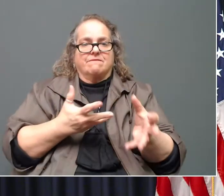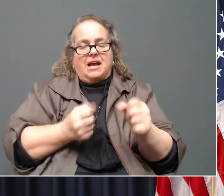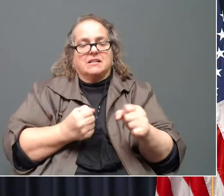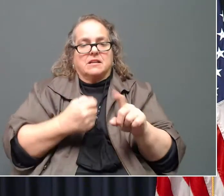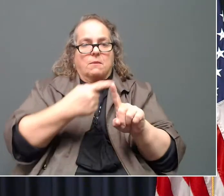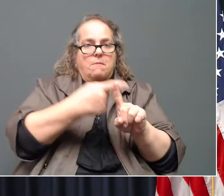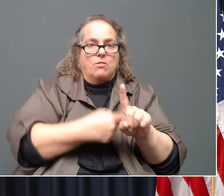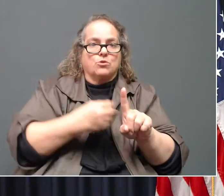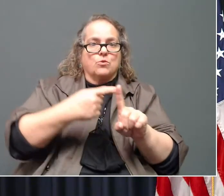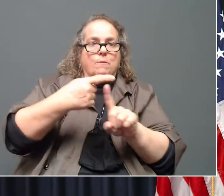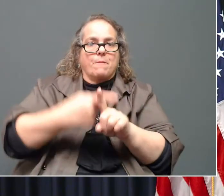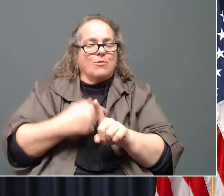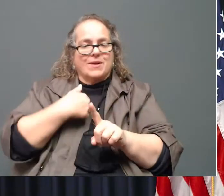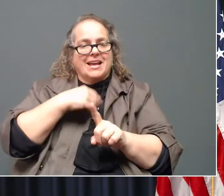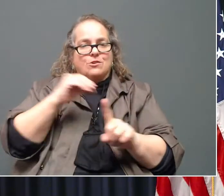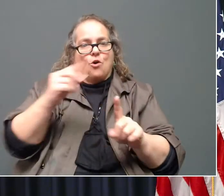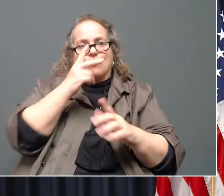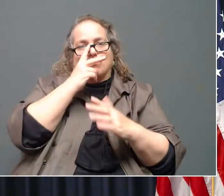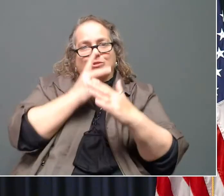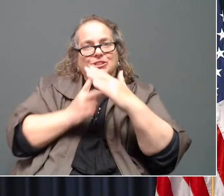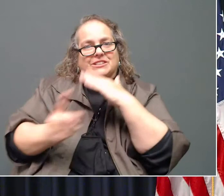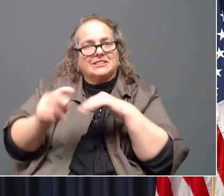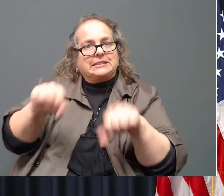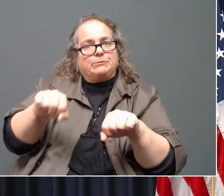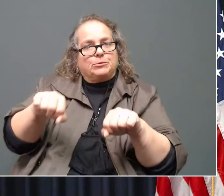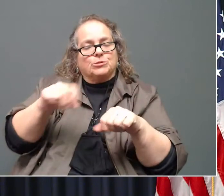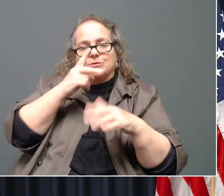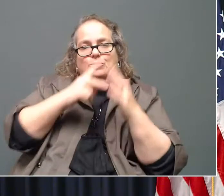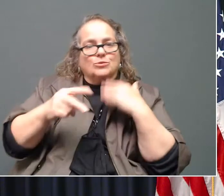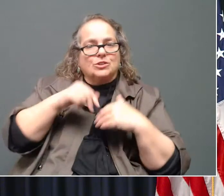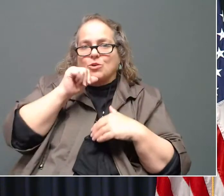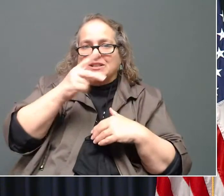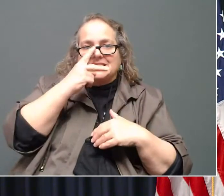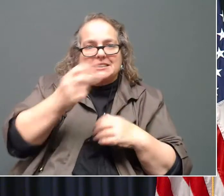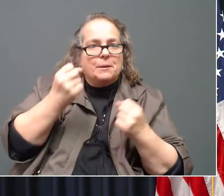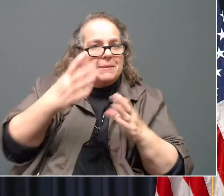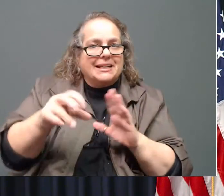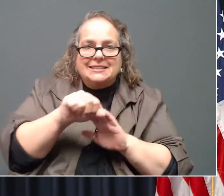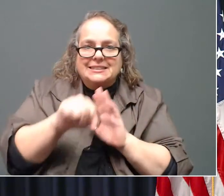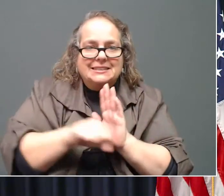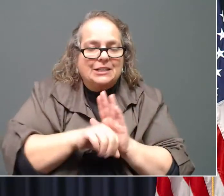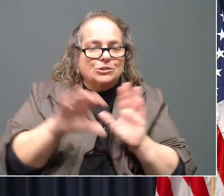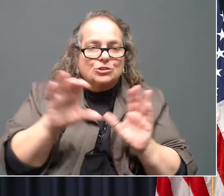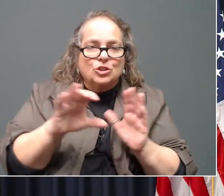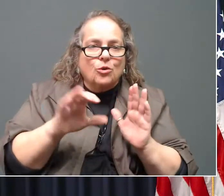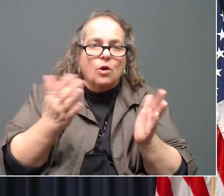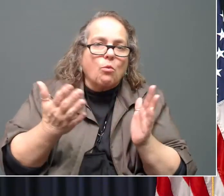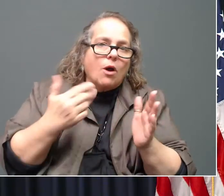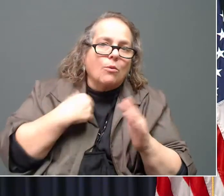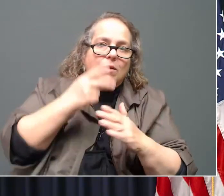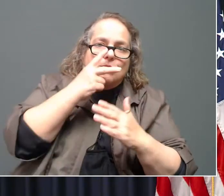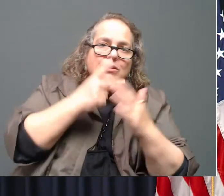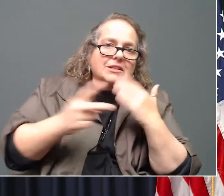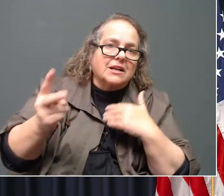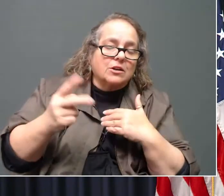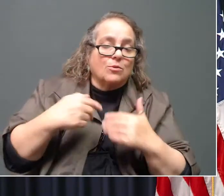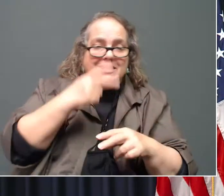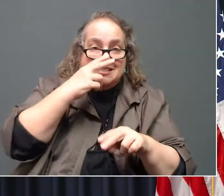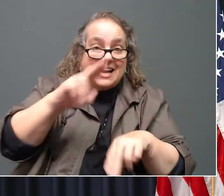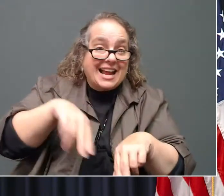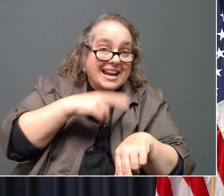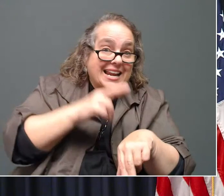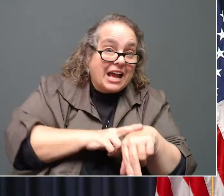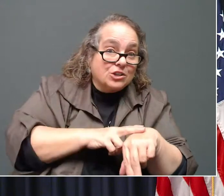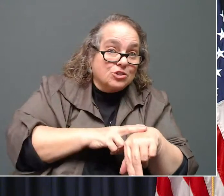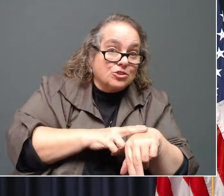month. We haven't seen a lot of states doing that modeling. Now, what we will see is we'll see national modeling that then tries to